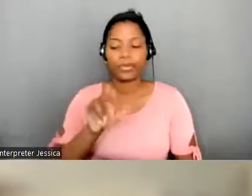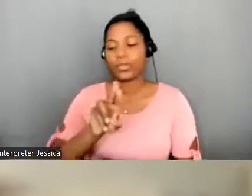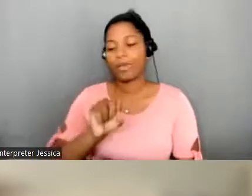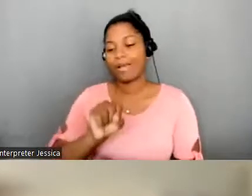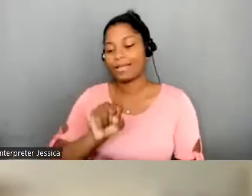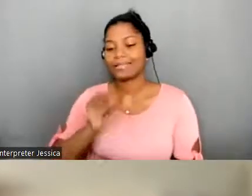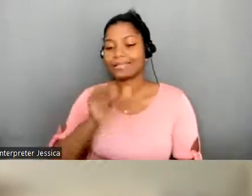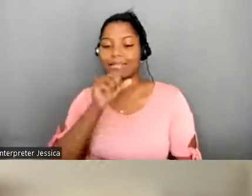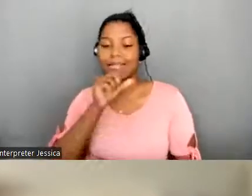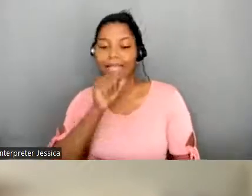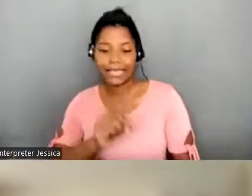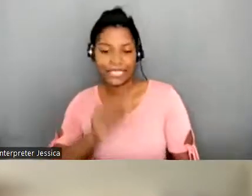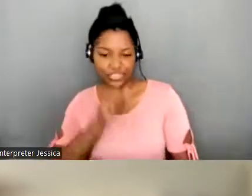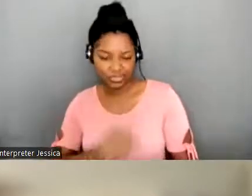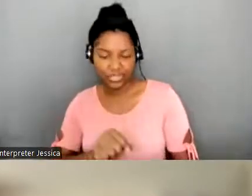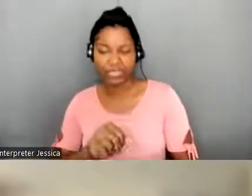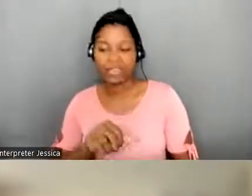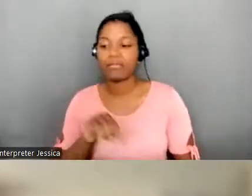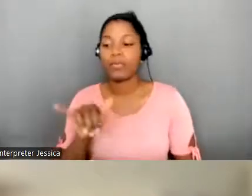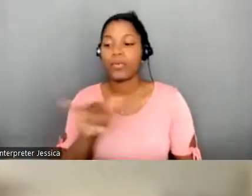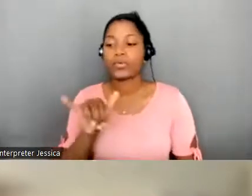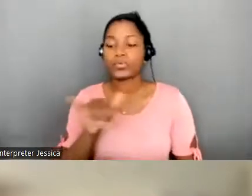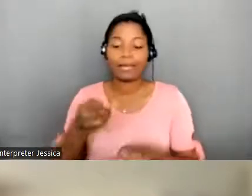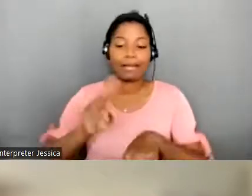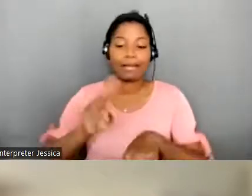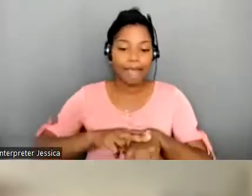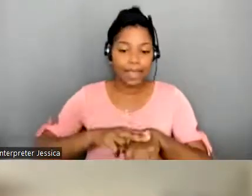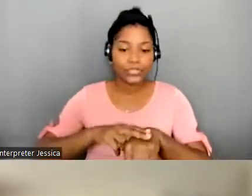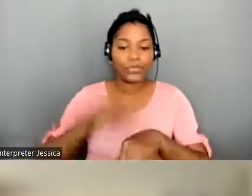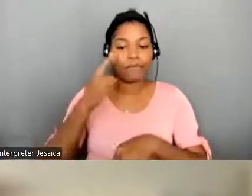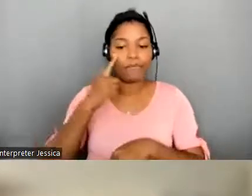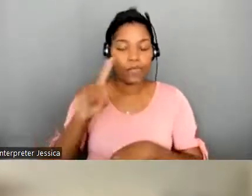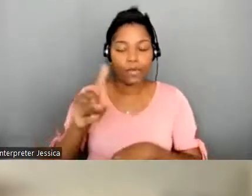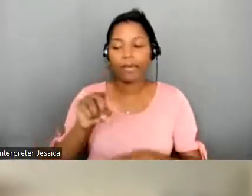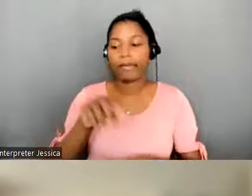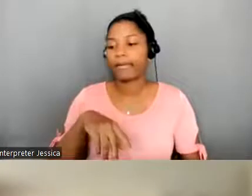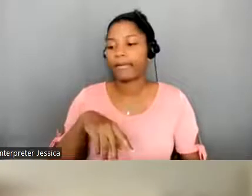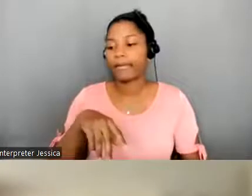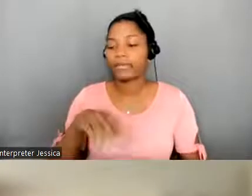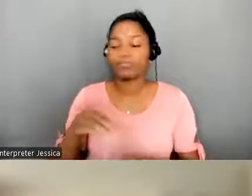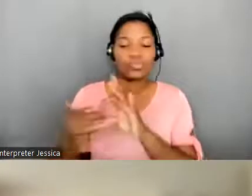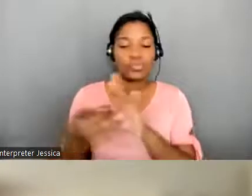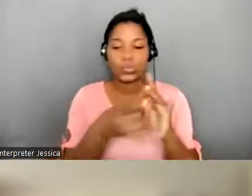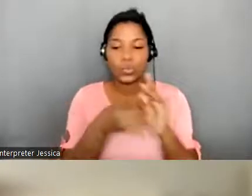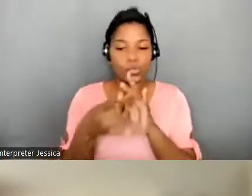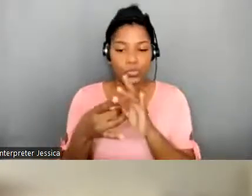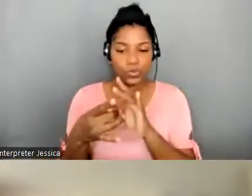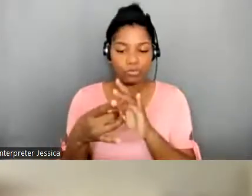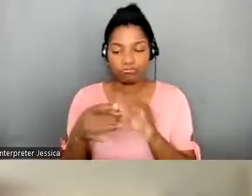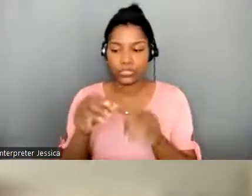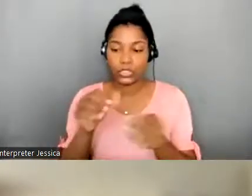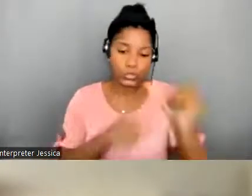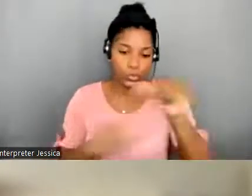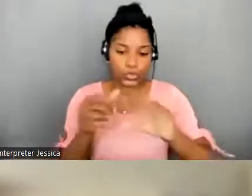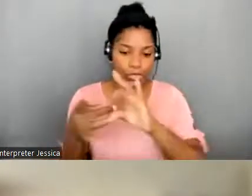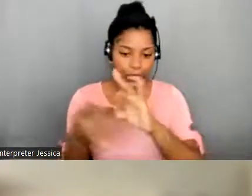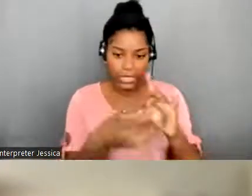the National Foundation for Social Connections, the AARP Foundation, the Coalition to End Social